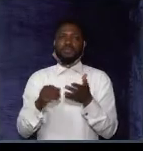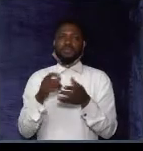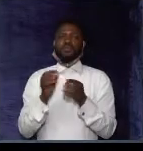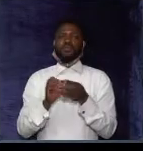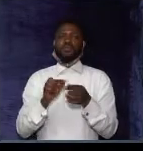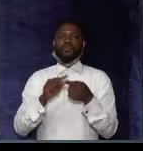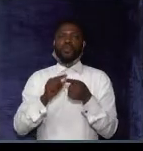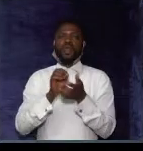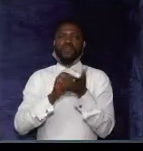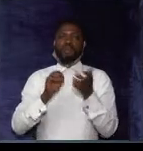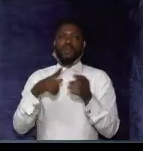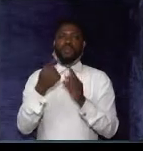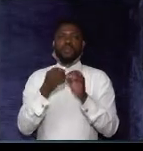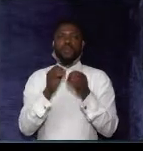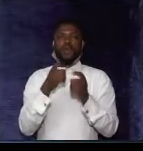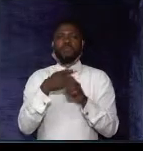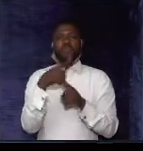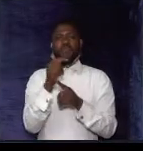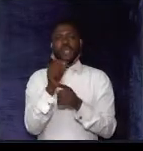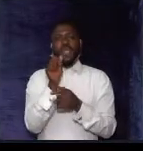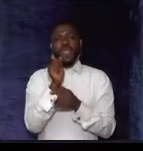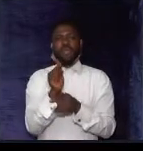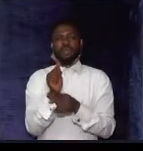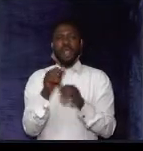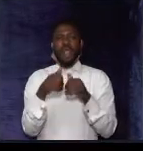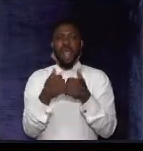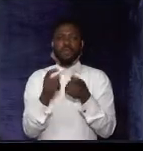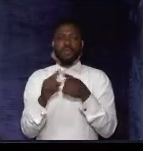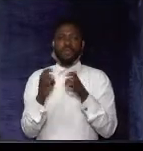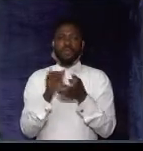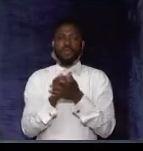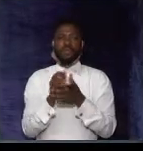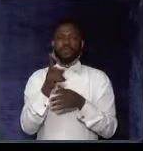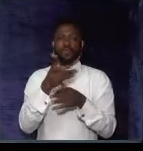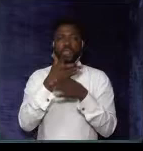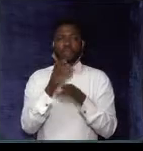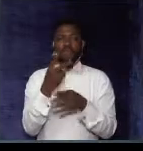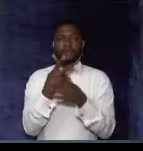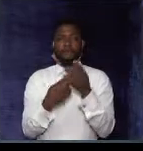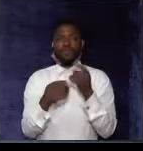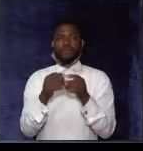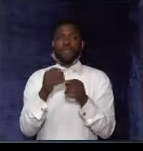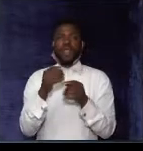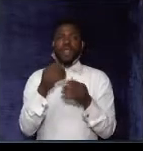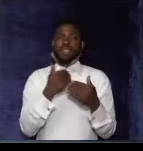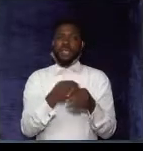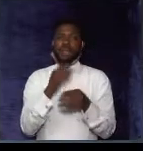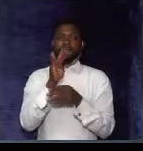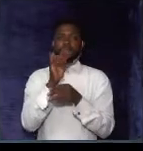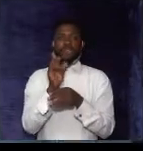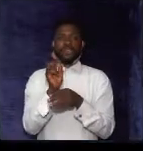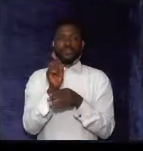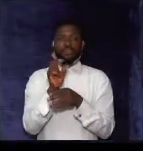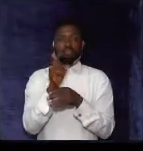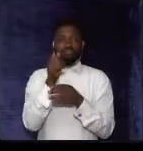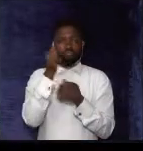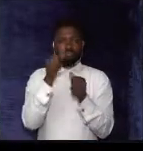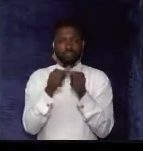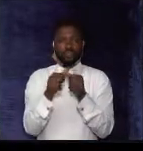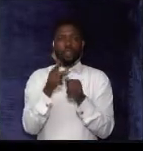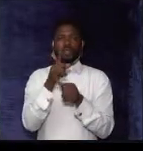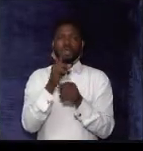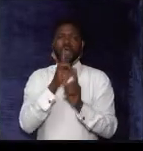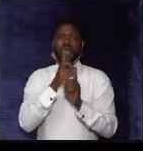eliminate the coefficient to remove the number from the A. How do you do that? You divide by the coefficient to